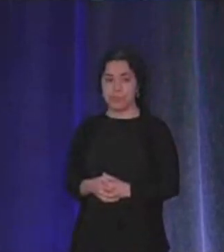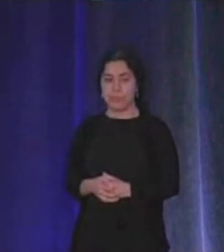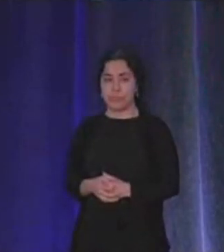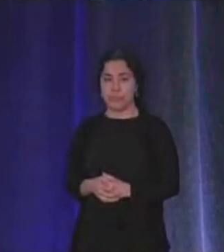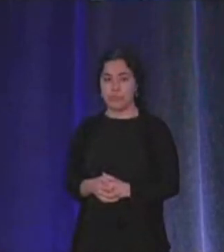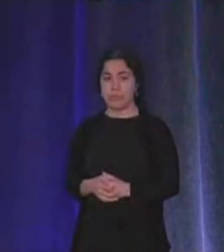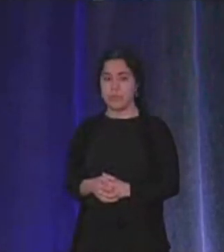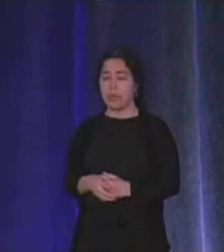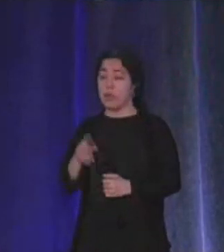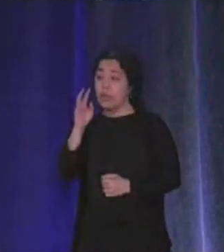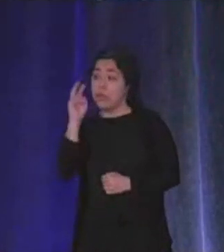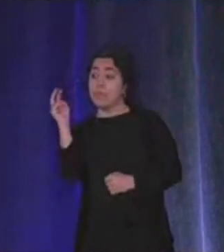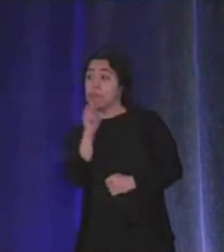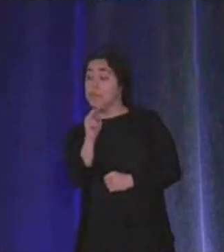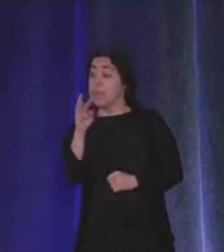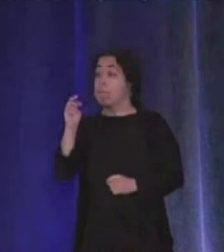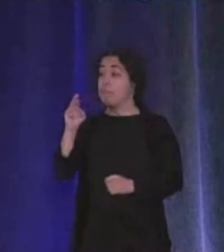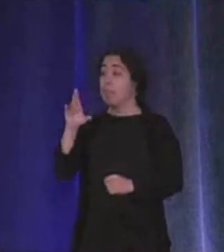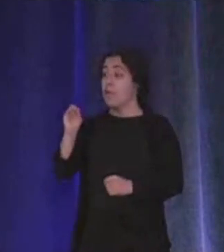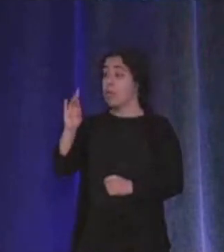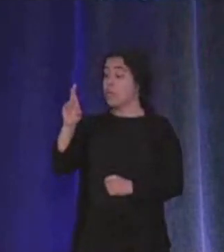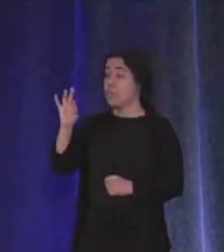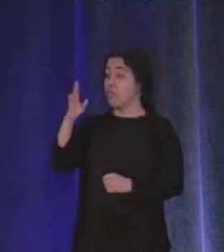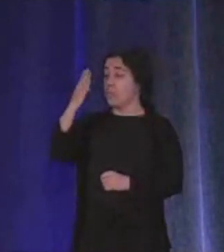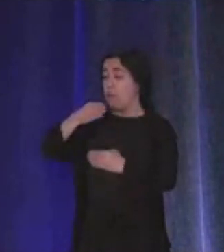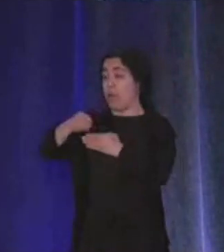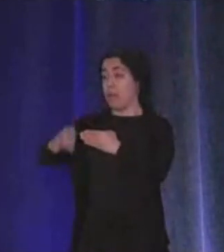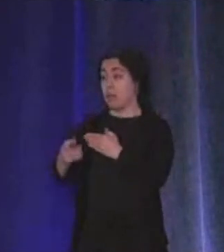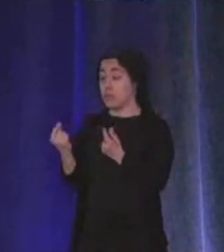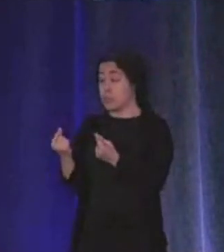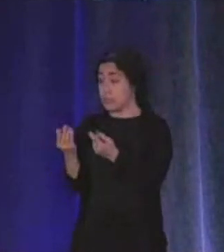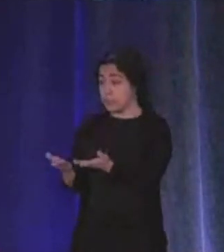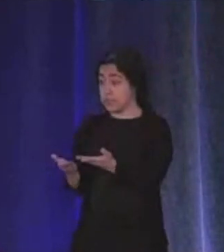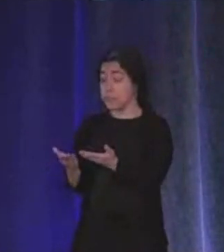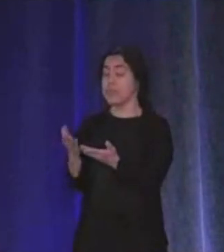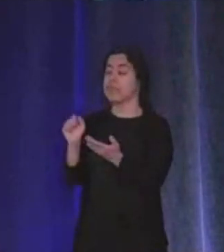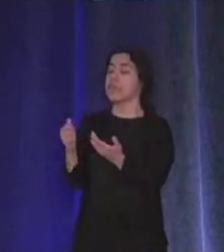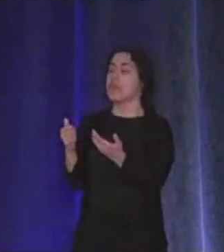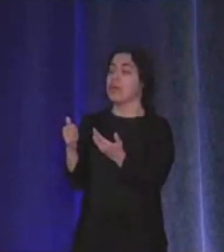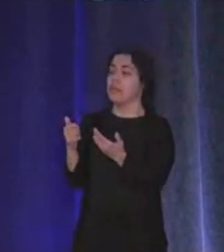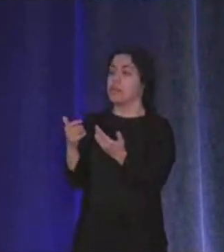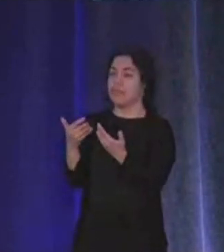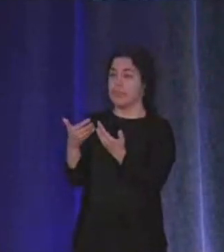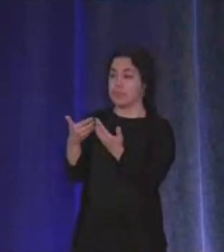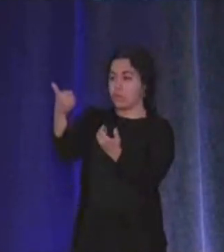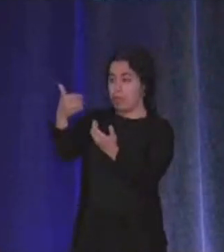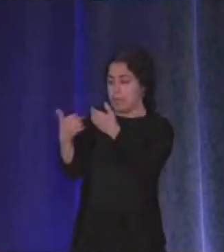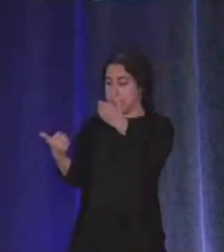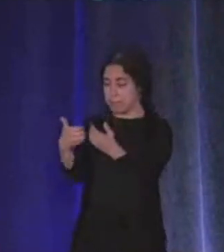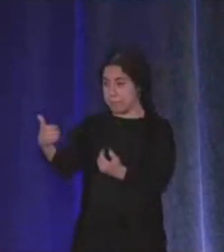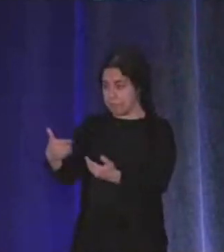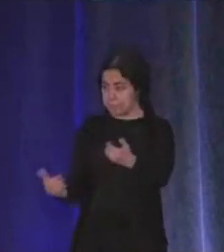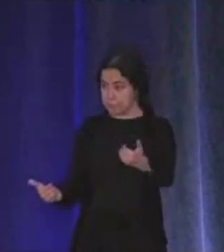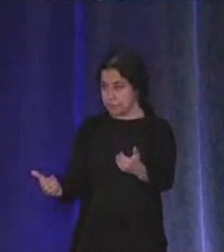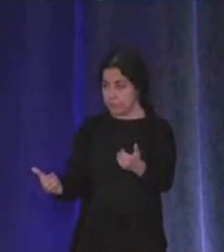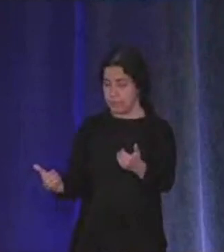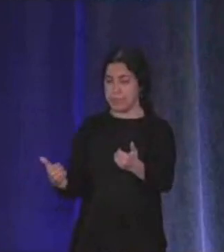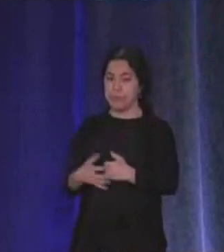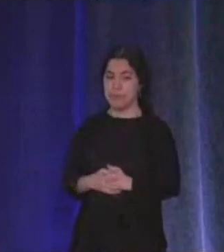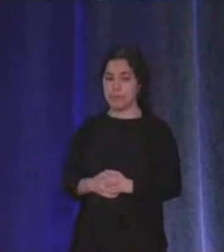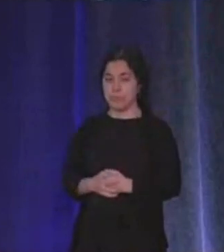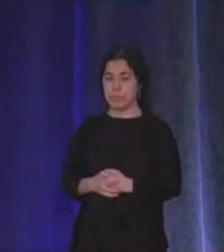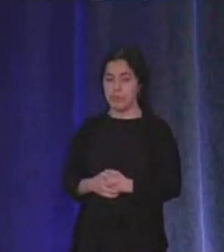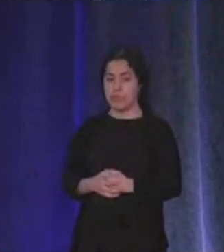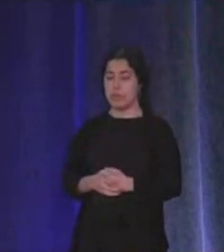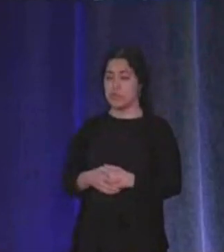However, as you can see with the micro frontend, something that you can do is actually break this up into multiple parts.